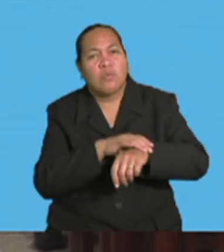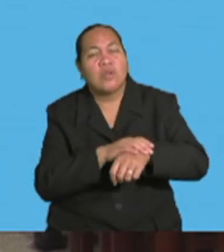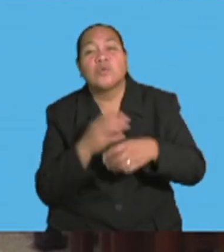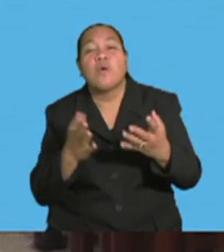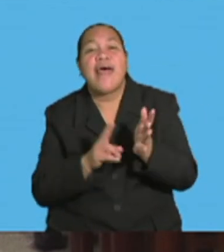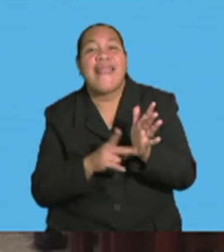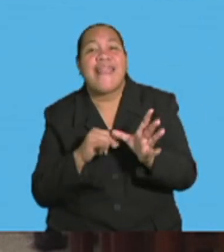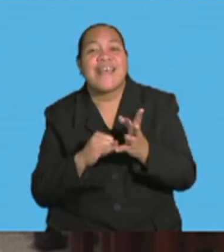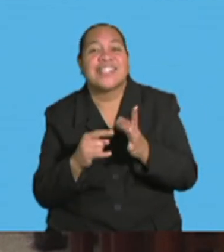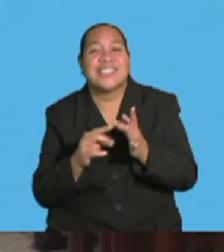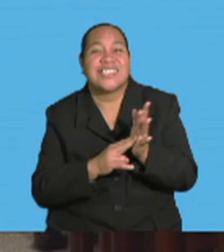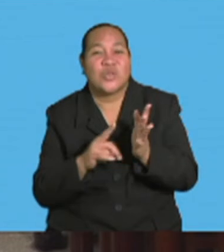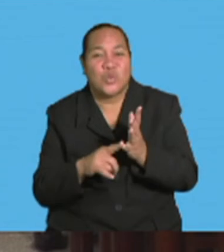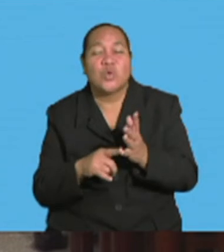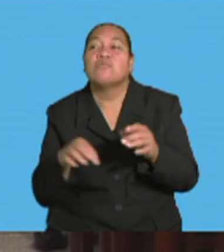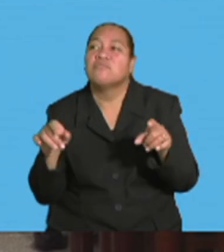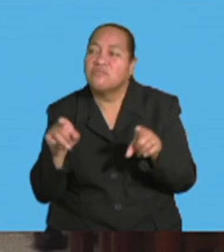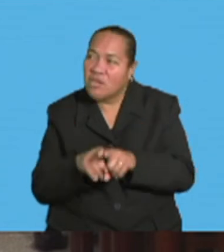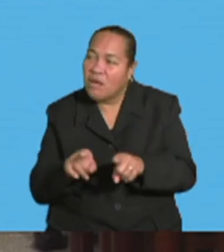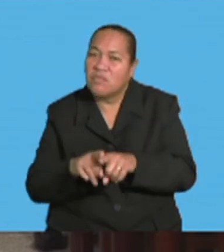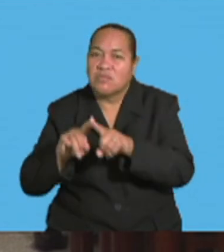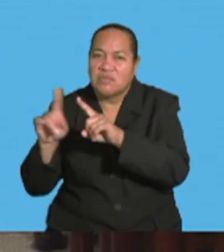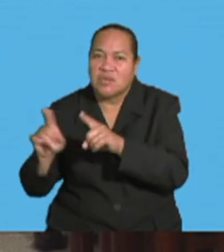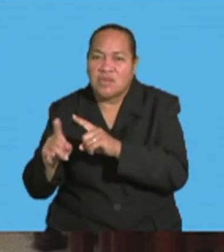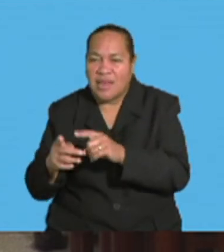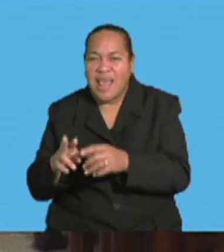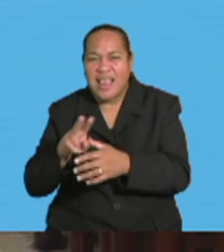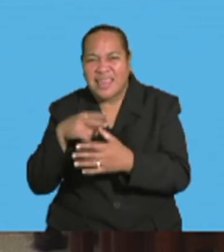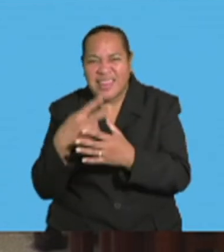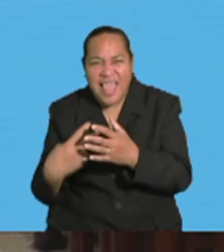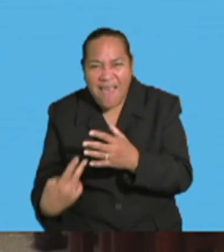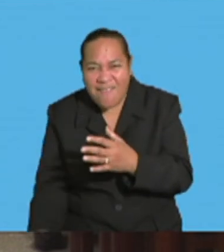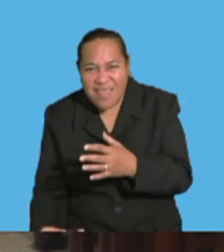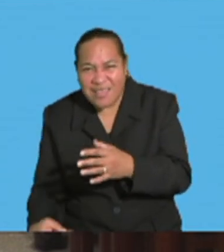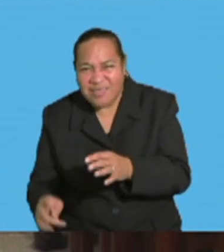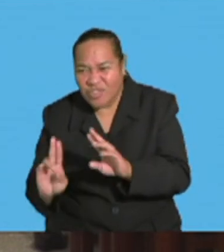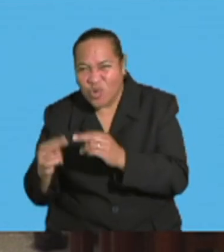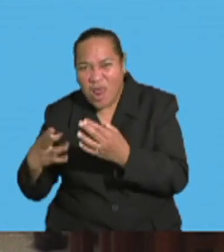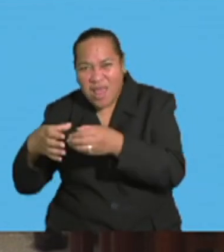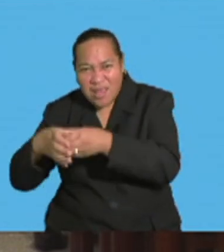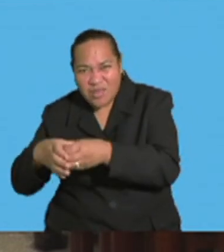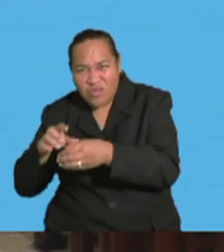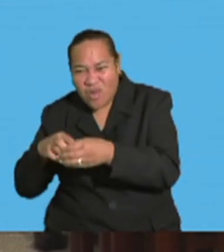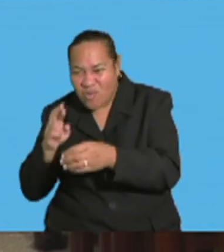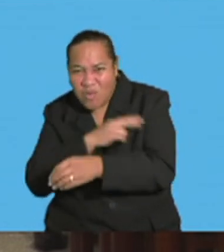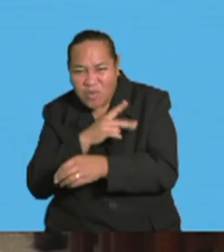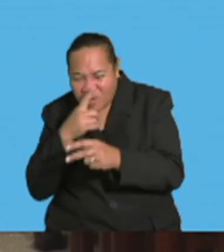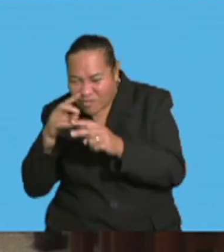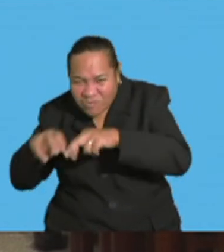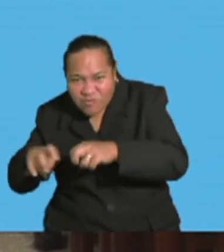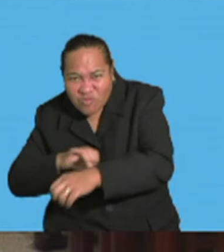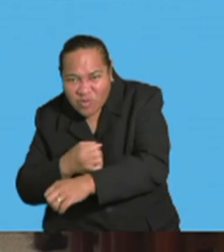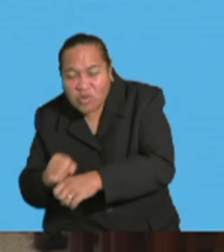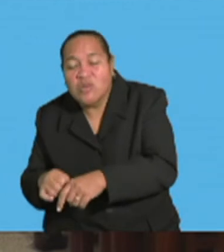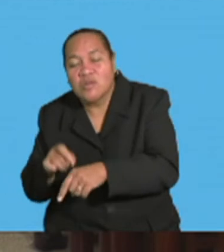Nasinu, and likewise the diving unit, and so one is